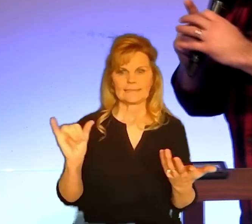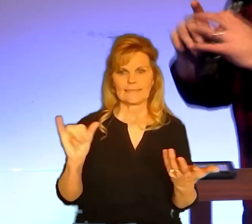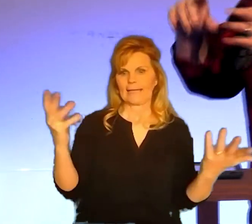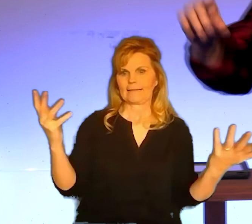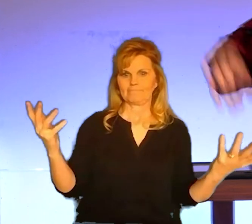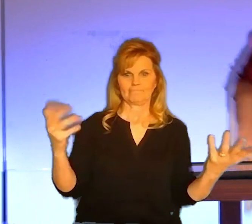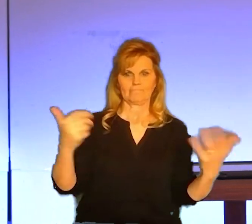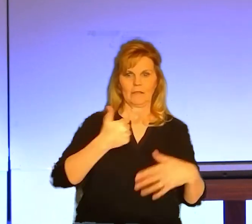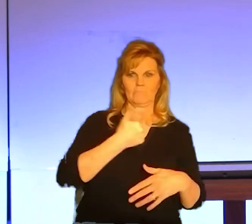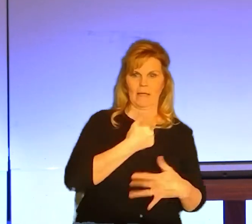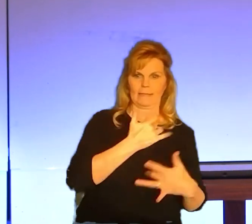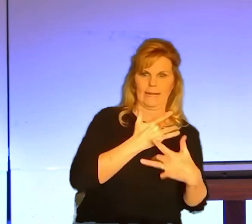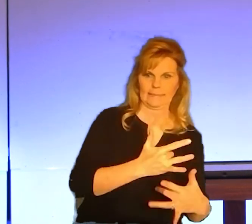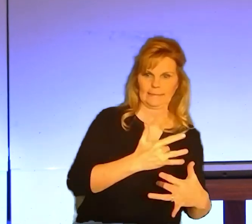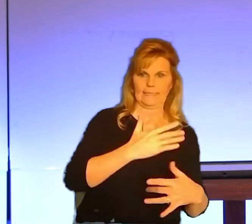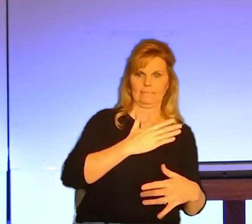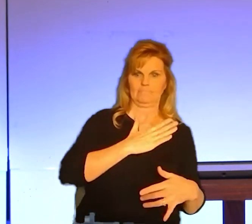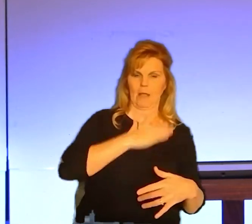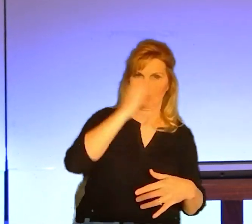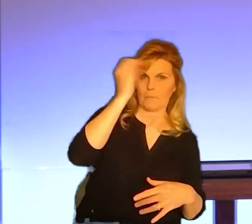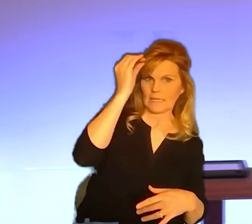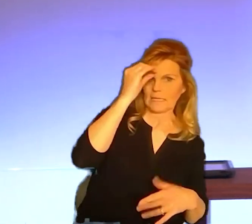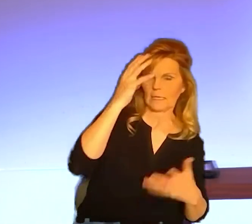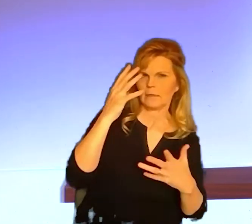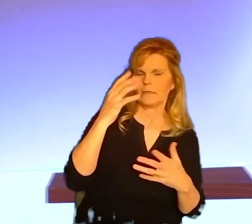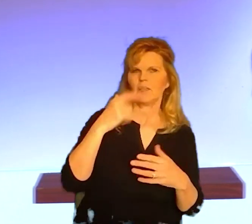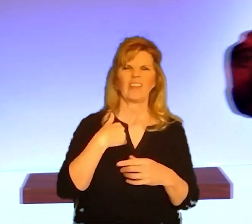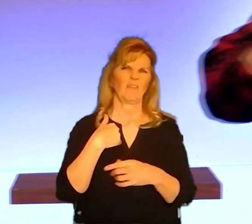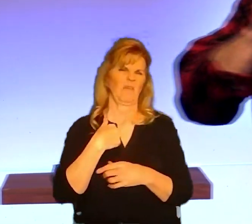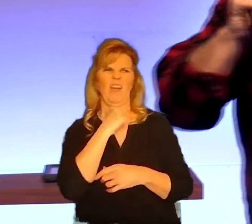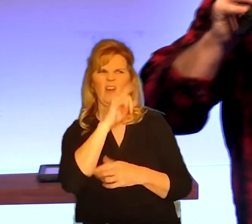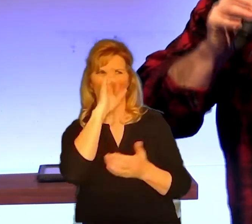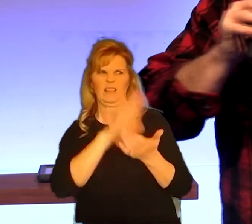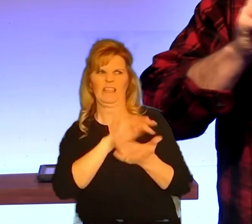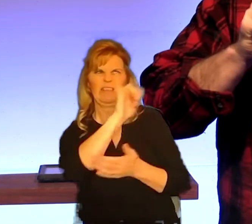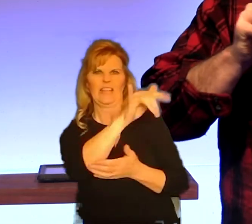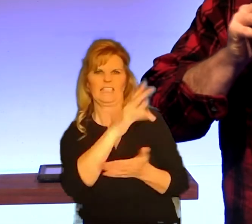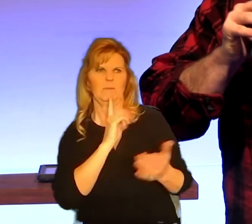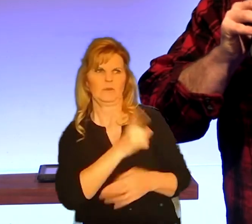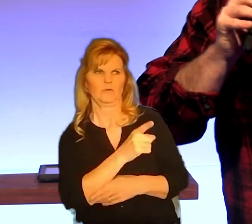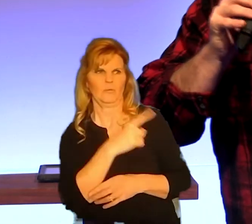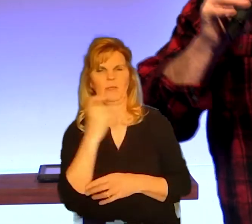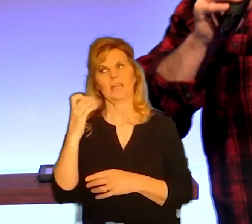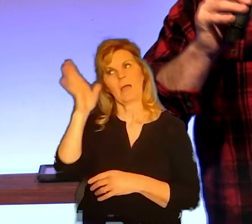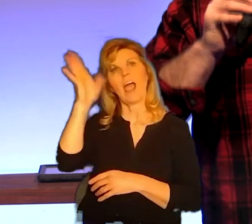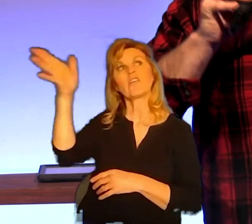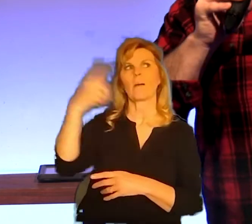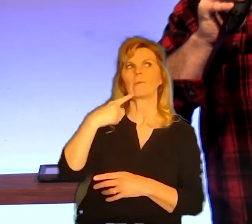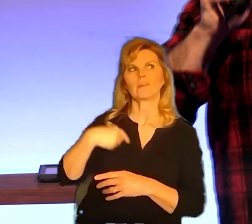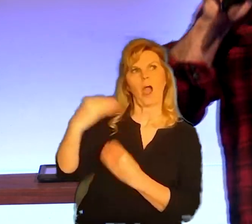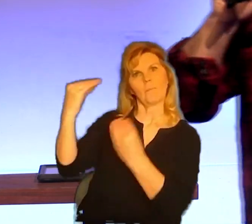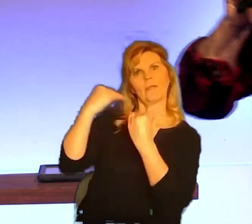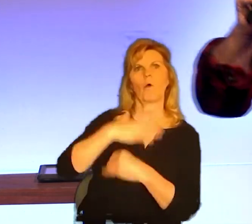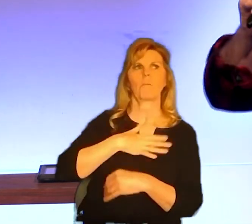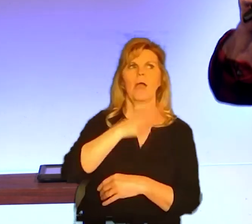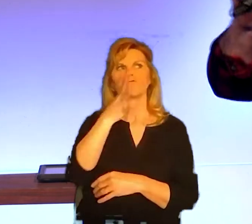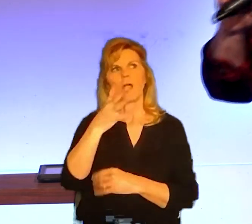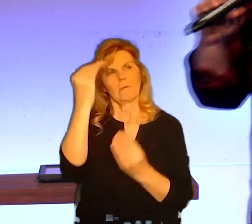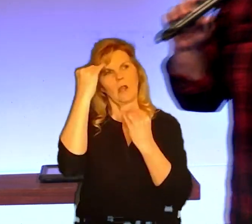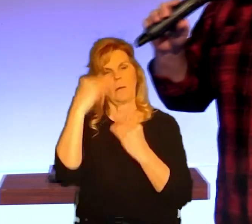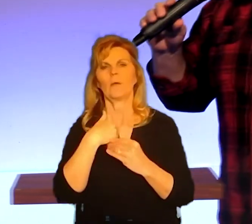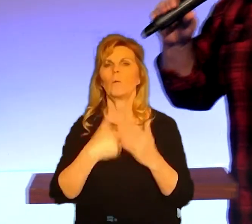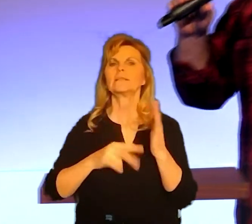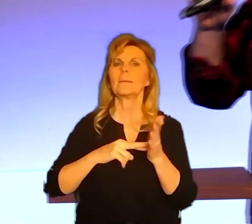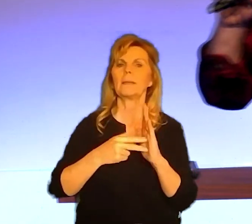that to be true? Well, why don't you believe that to be true? Well, because my grandpappy said something different, or my grandma. What does that